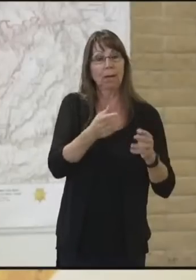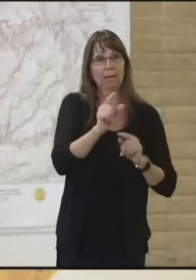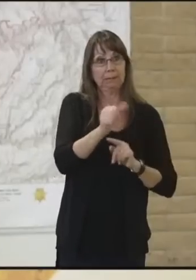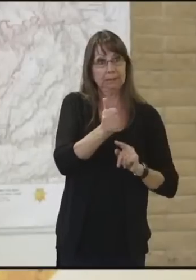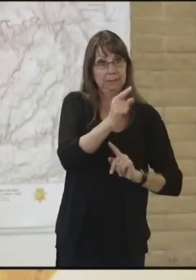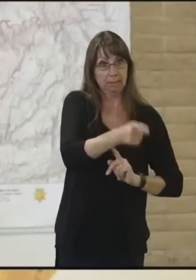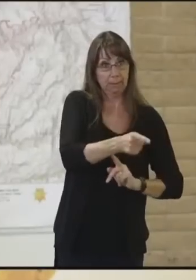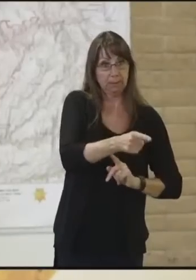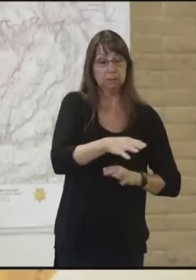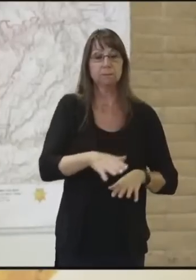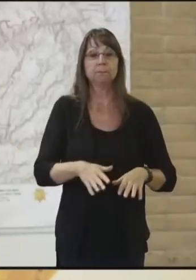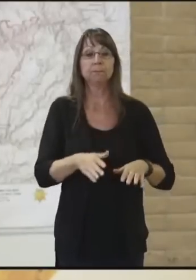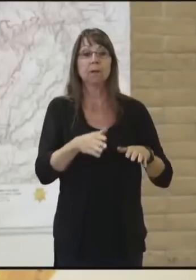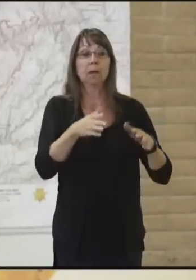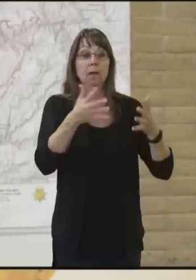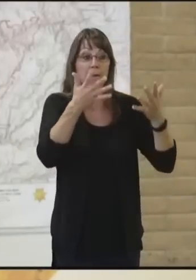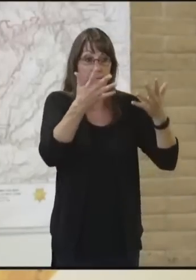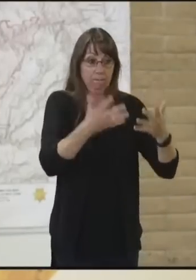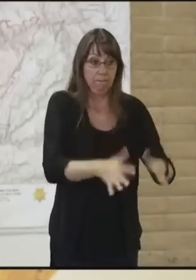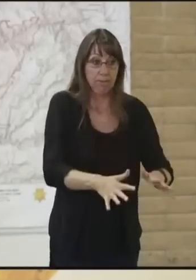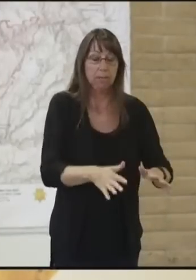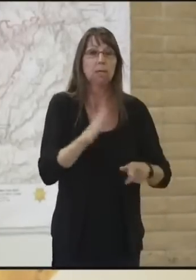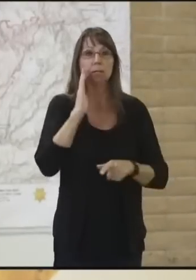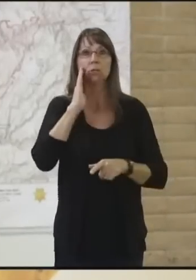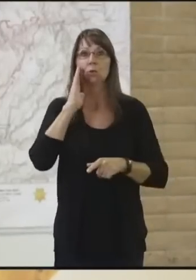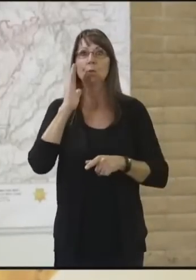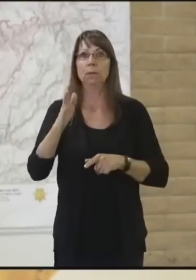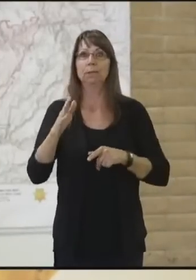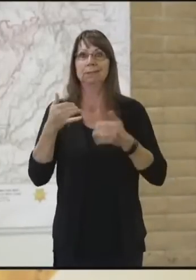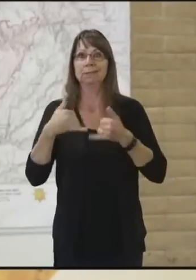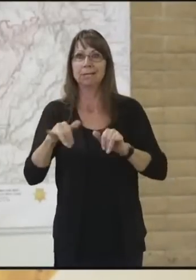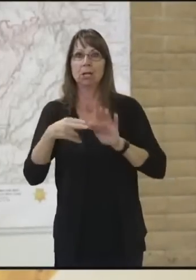slideshow presentation with the information boards and other pertinent